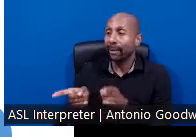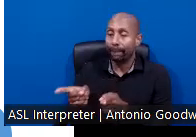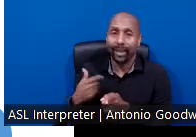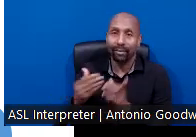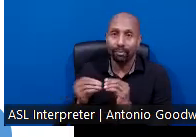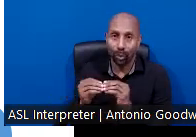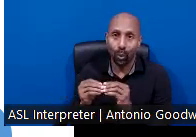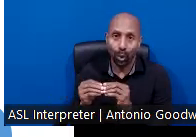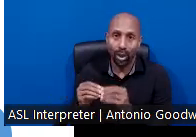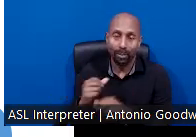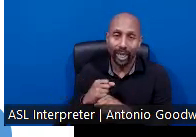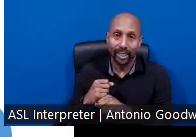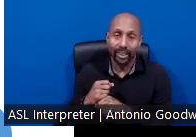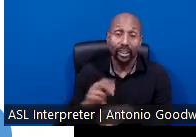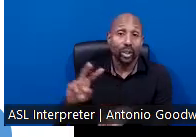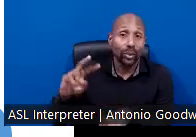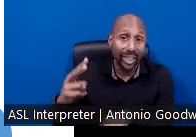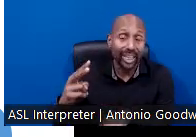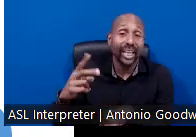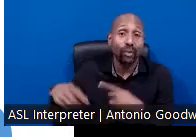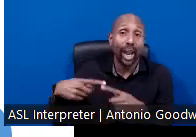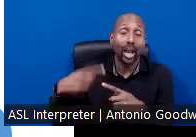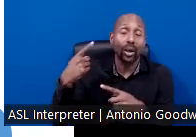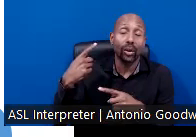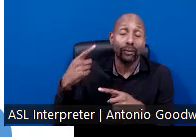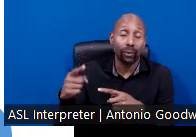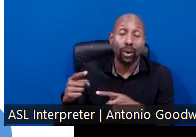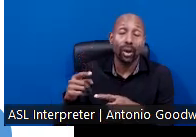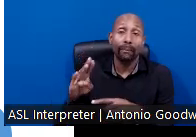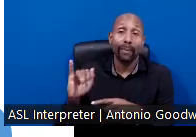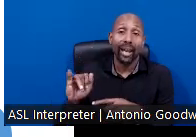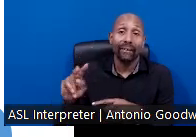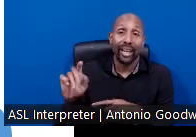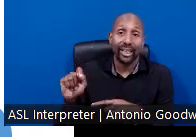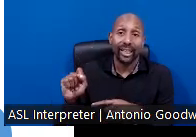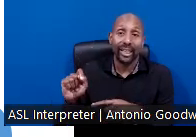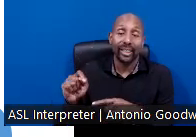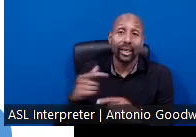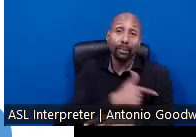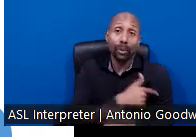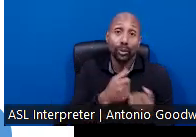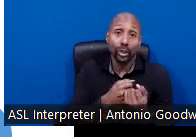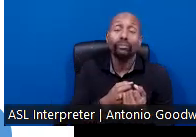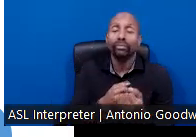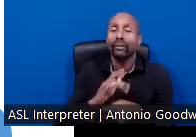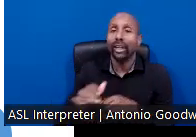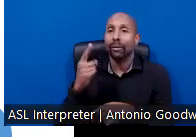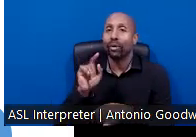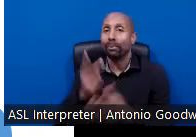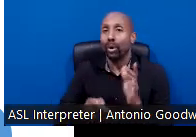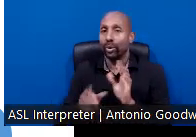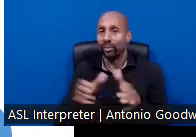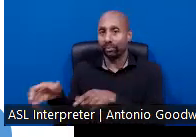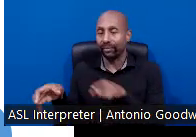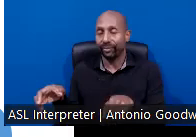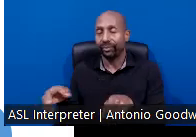of bivalent boosters is available now for folks 65 and older, and for immunocompromised individuals that they can go in and get